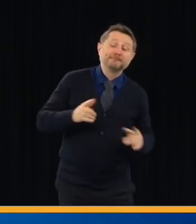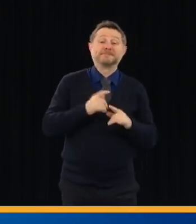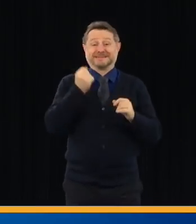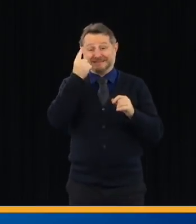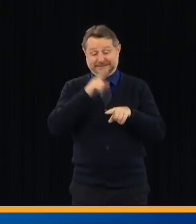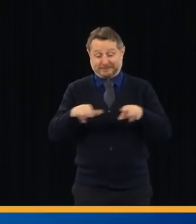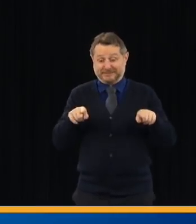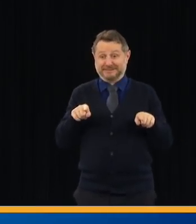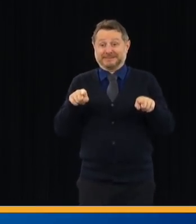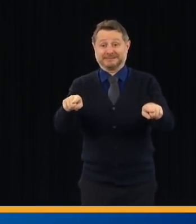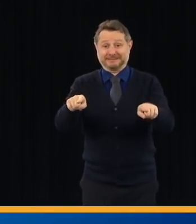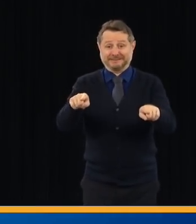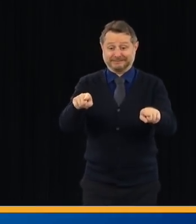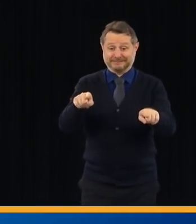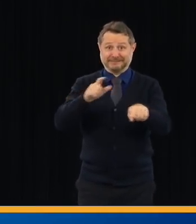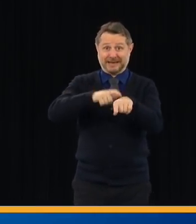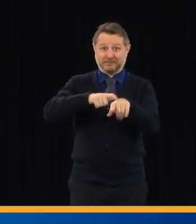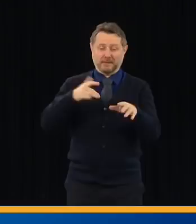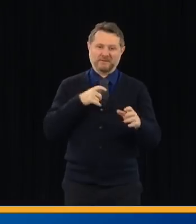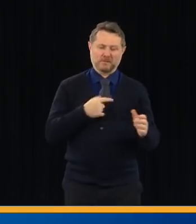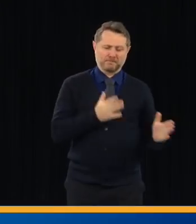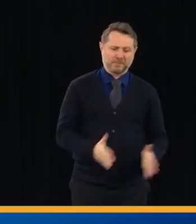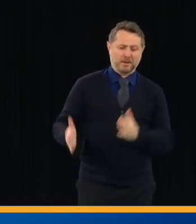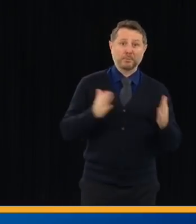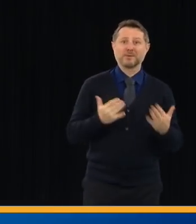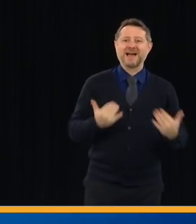to be ready for the fight, and we have to handle that fight.